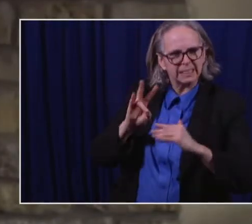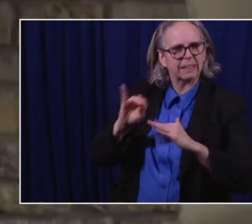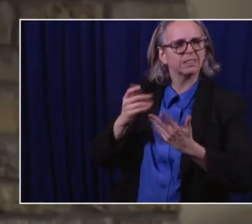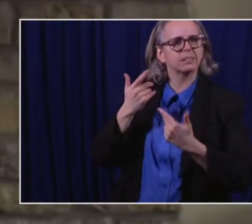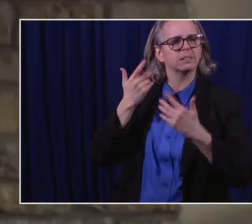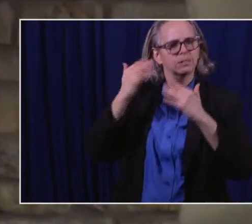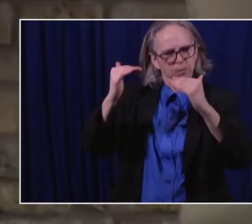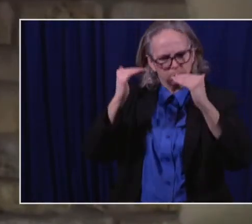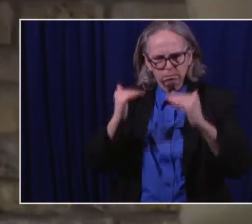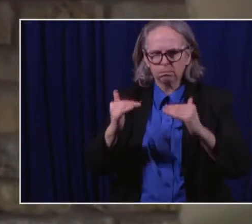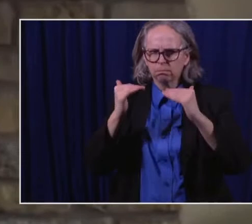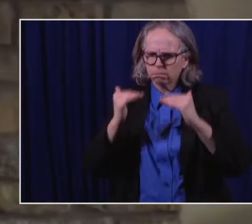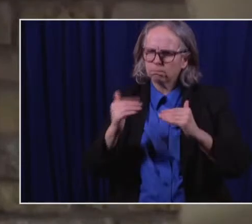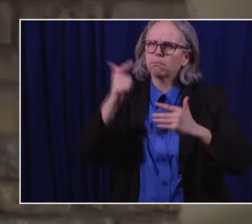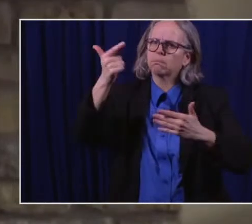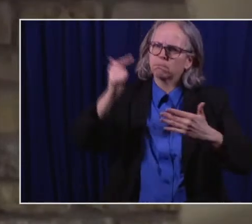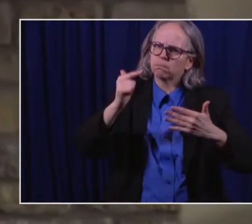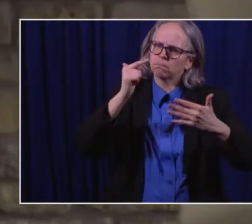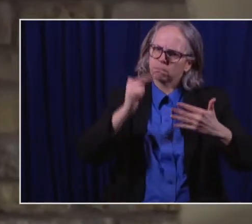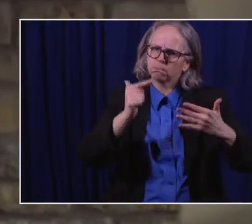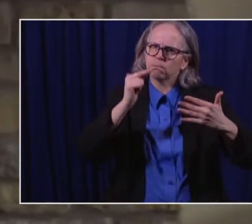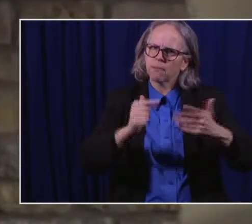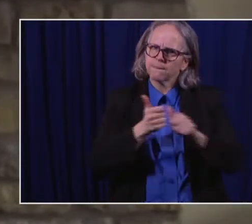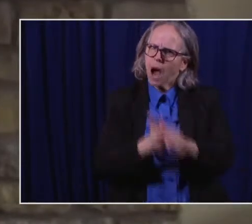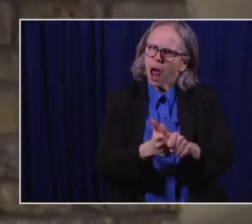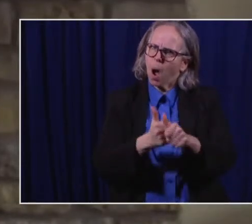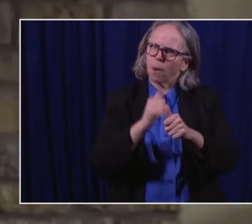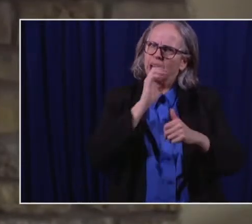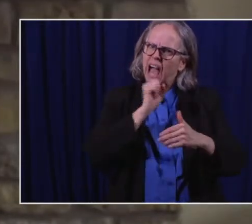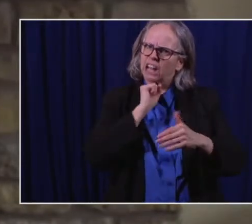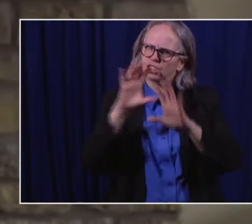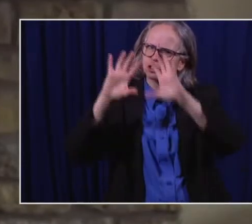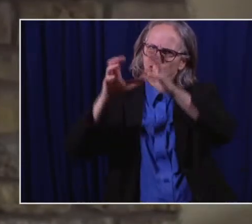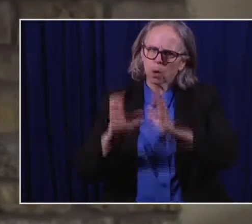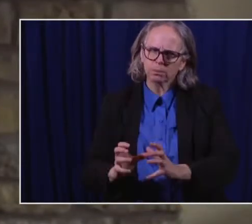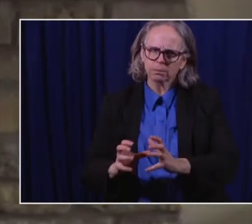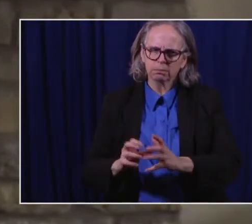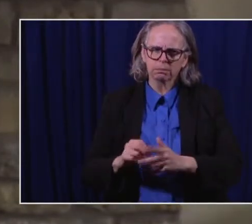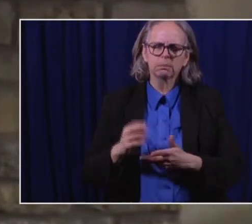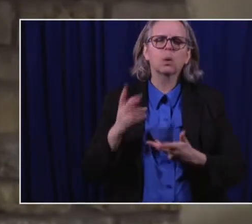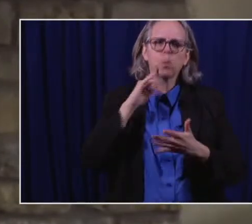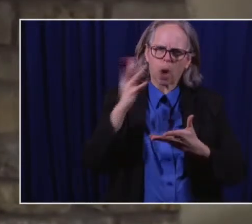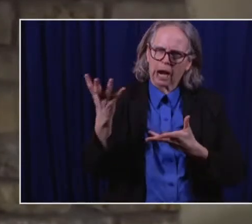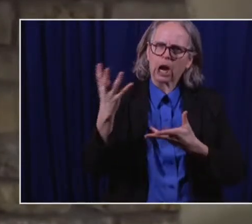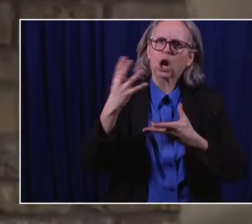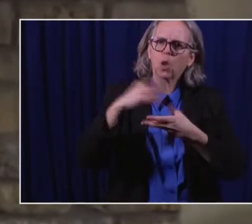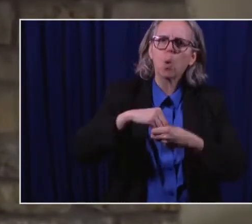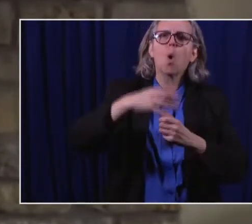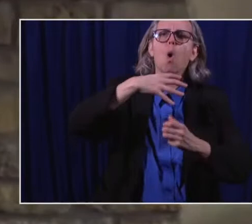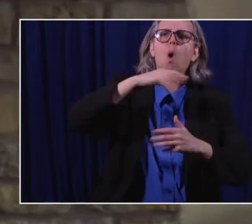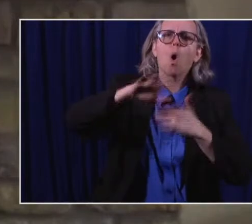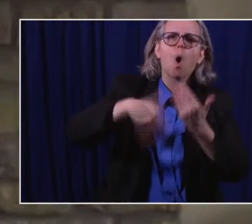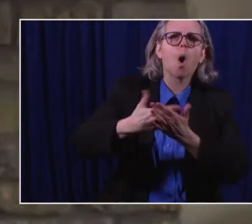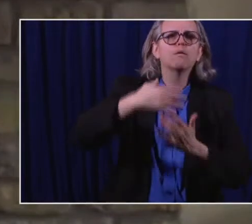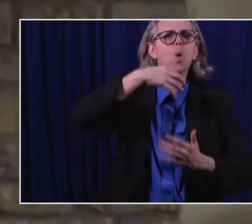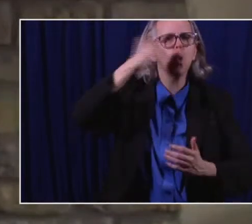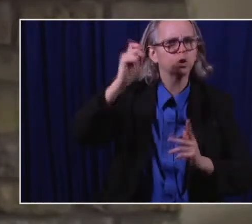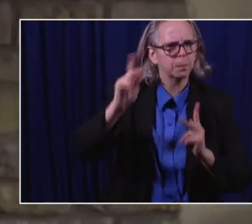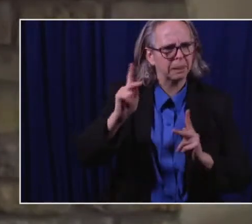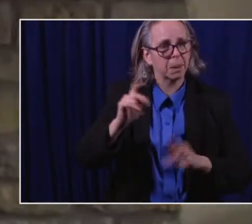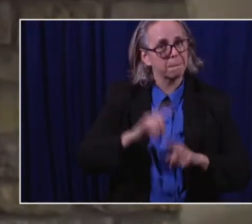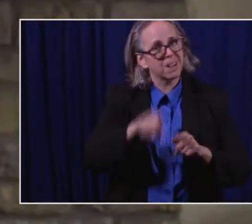So in that case, they would get those 80-year-olds. But I understand the challenge. We